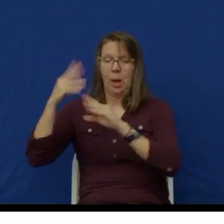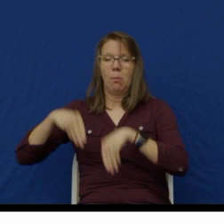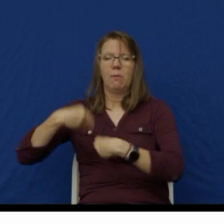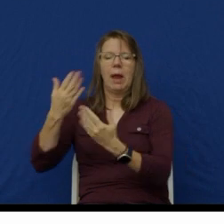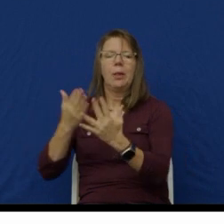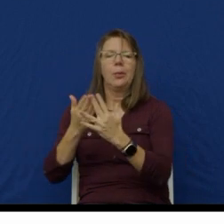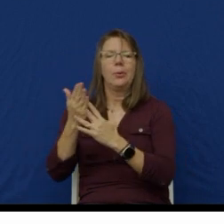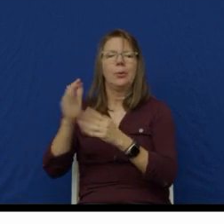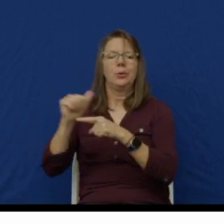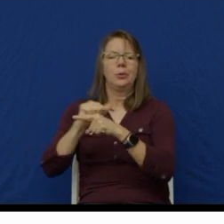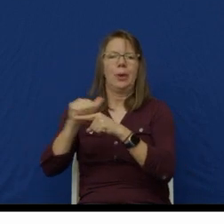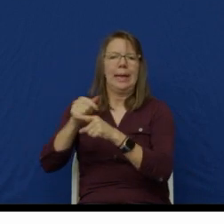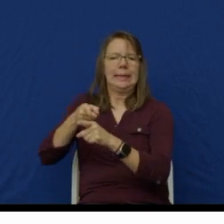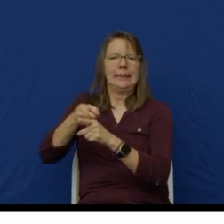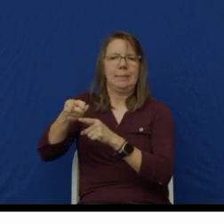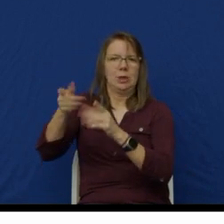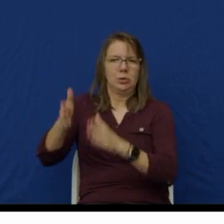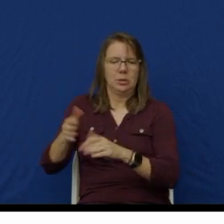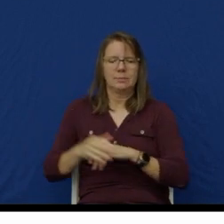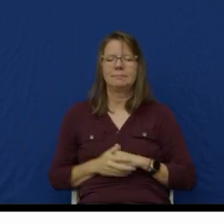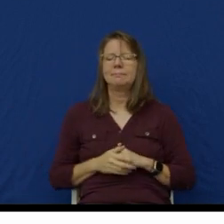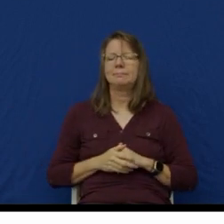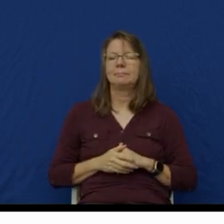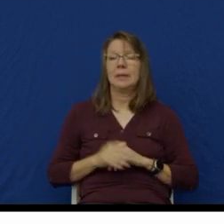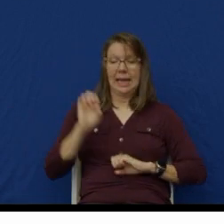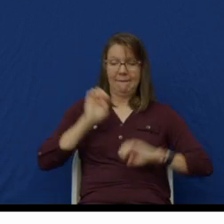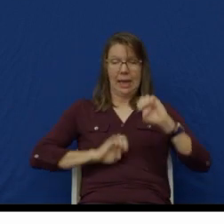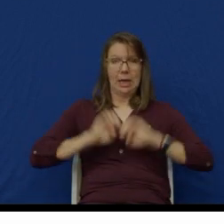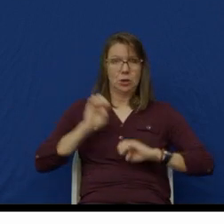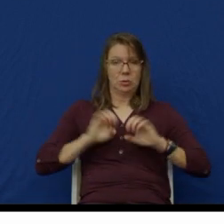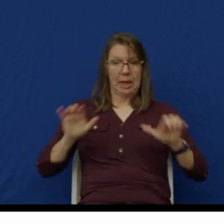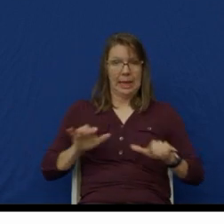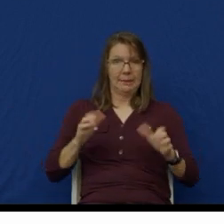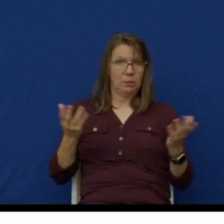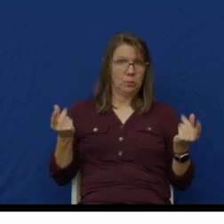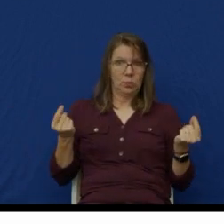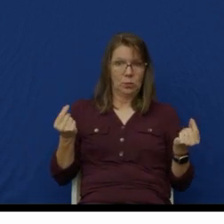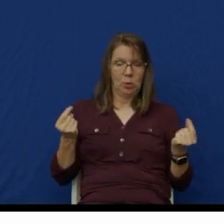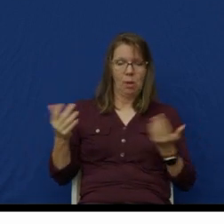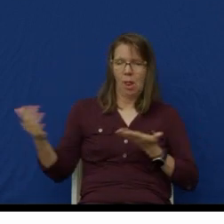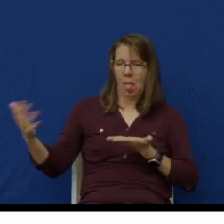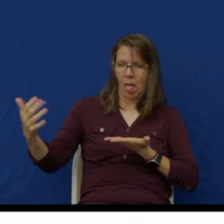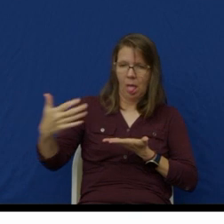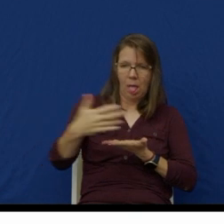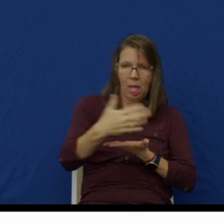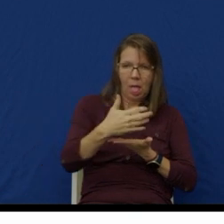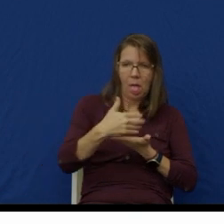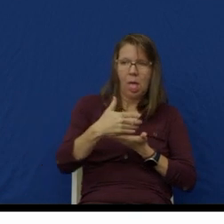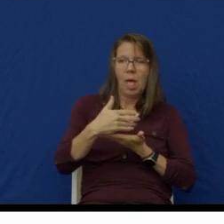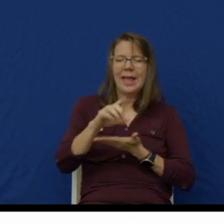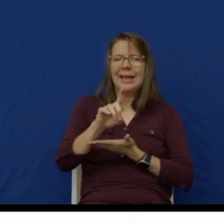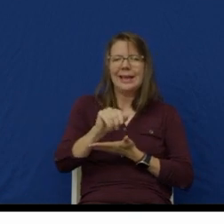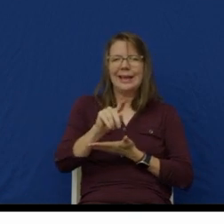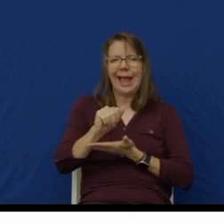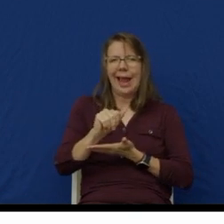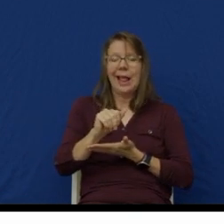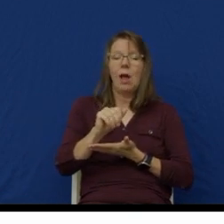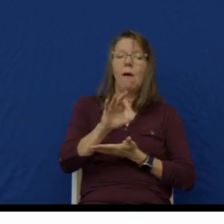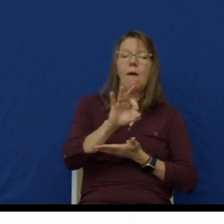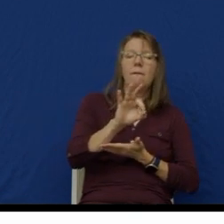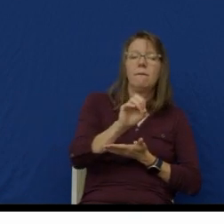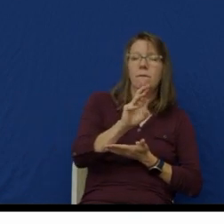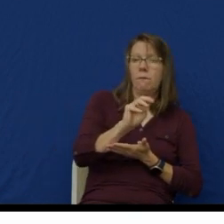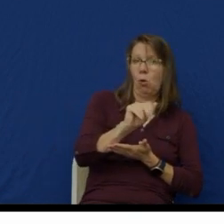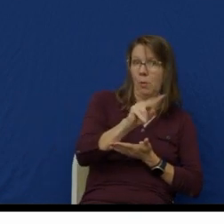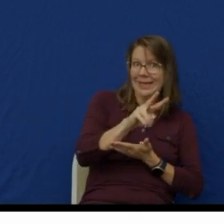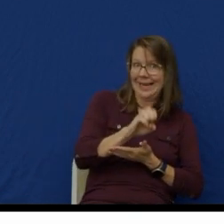specialists. Evaluation activities include the collection of formative and summative data,